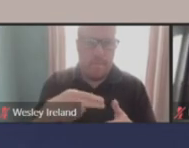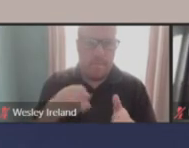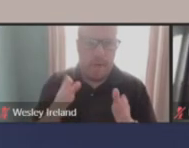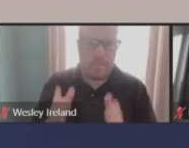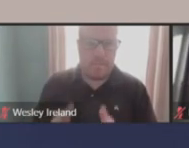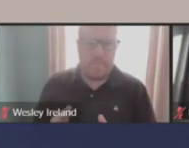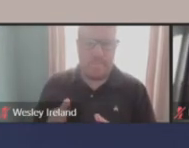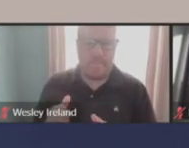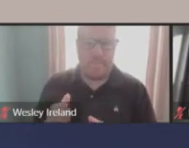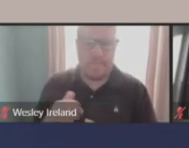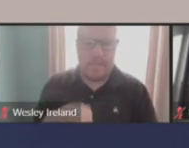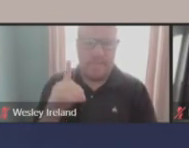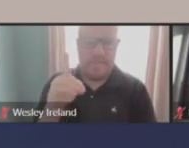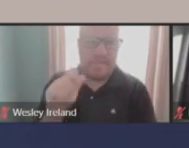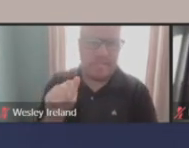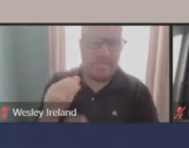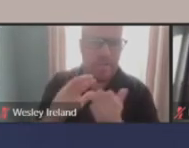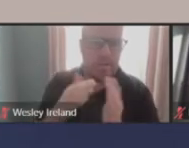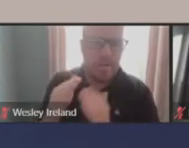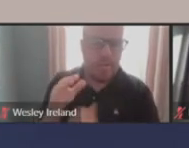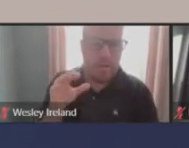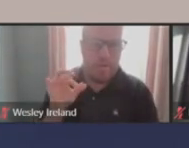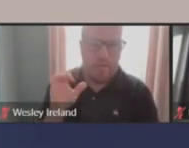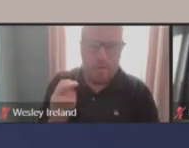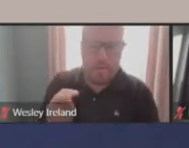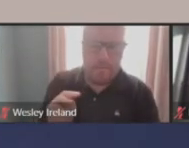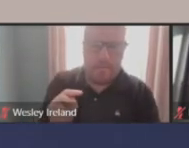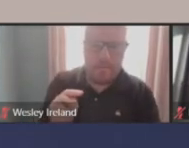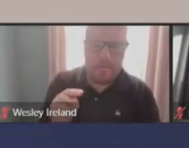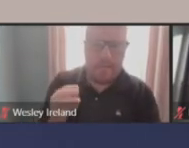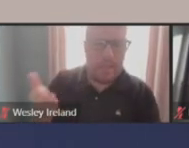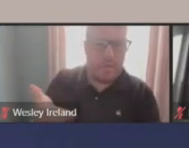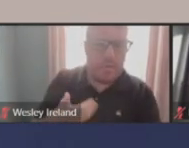One of the participants of the Disability Community Forum